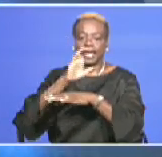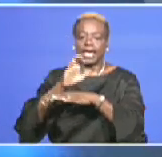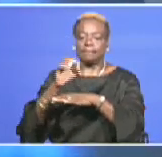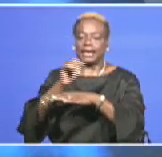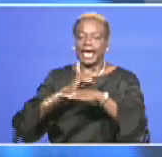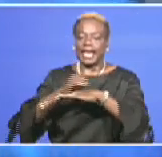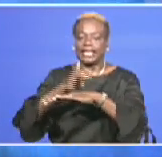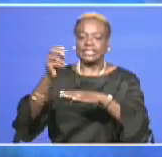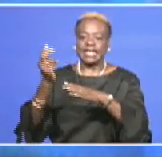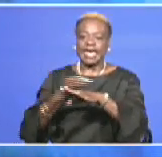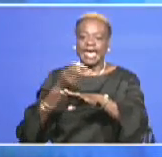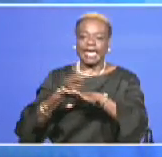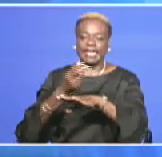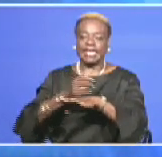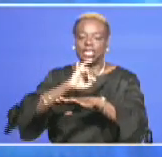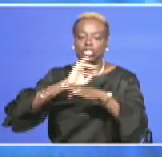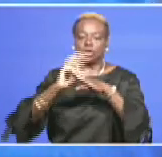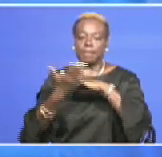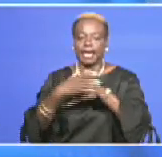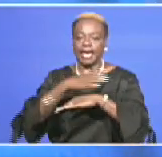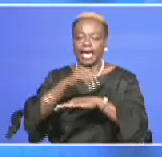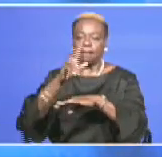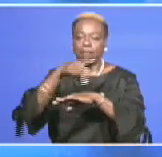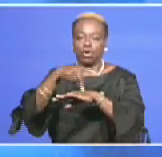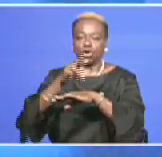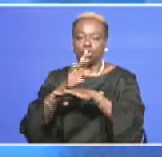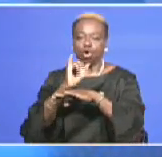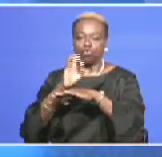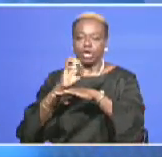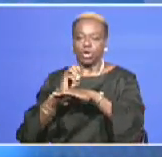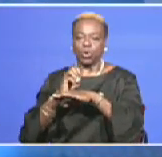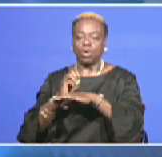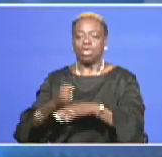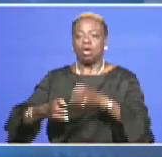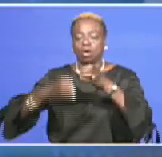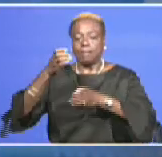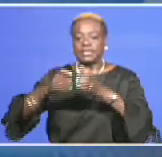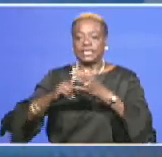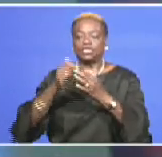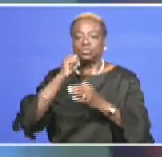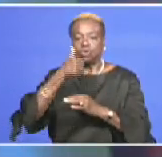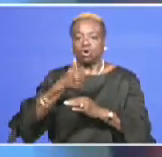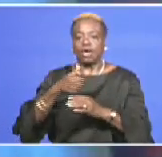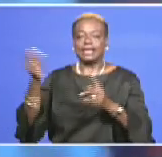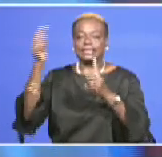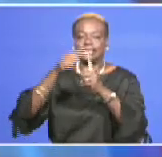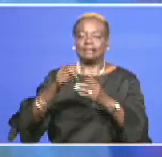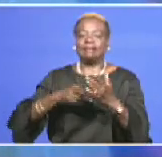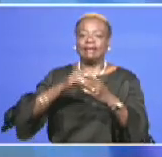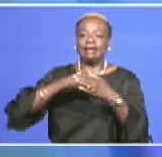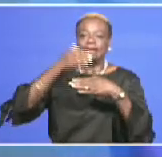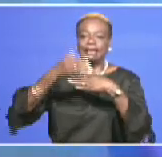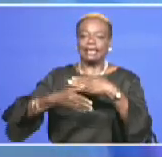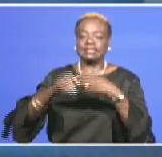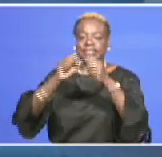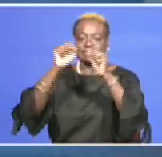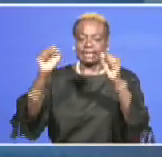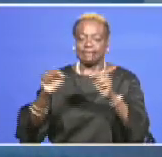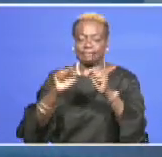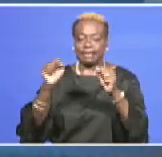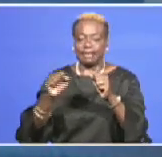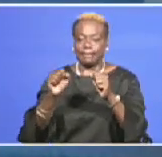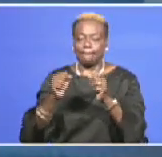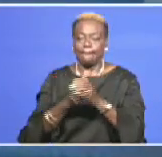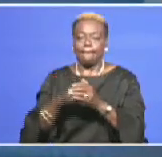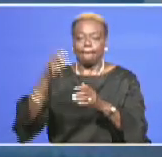Haiti, Jamaica, and Puerto Rico. Competition starts tomorrow and runs through next Saturday. Marion Bain is coaching the girls, while